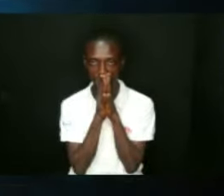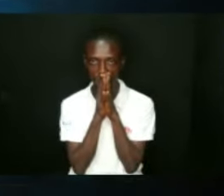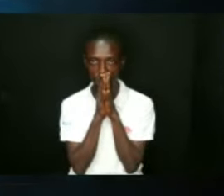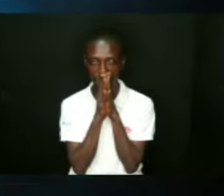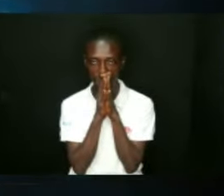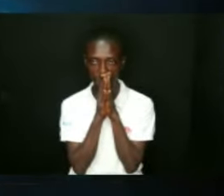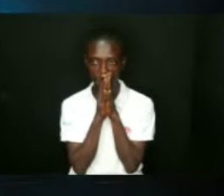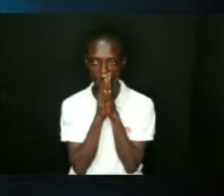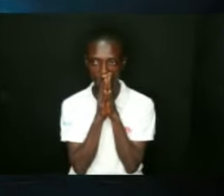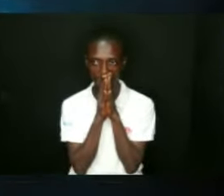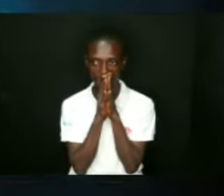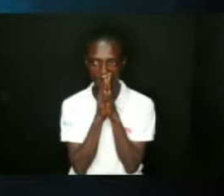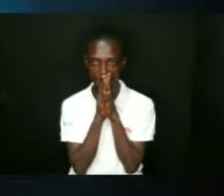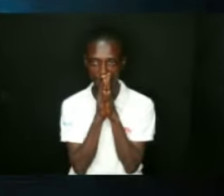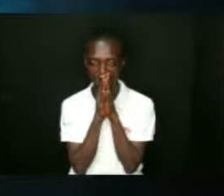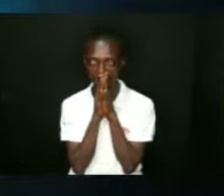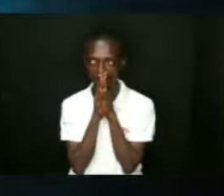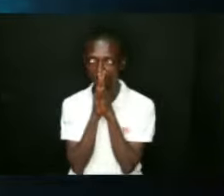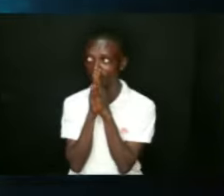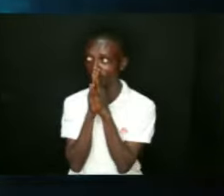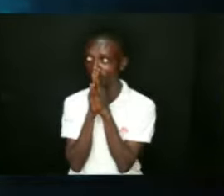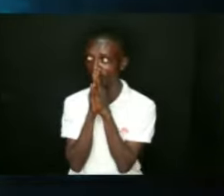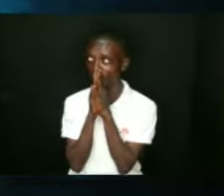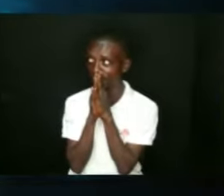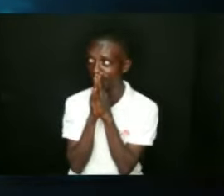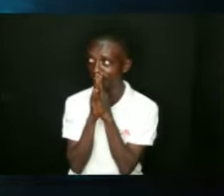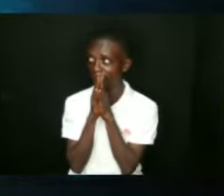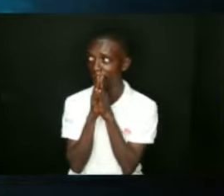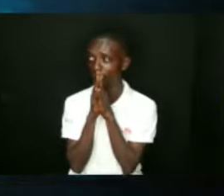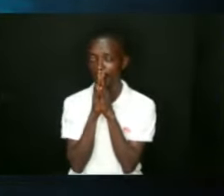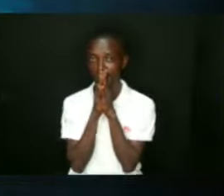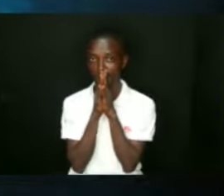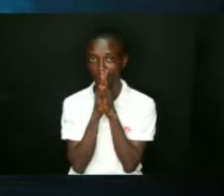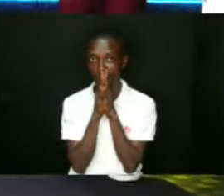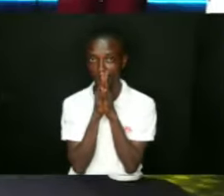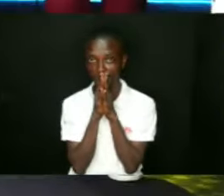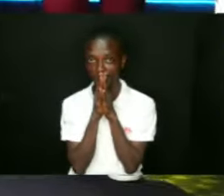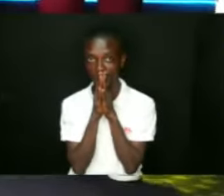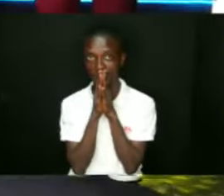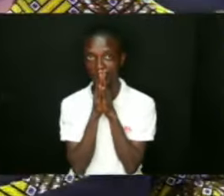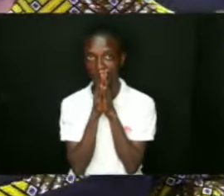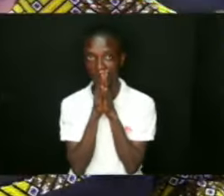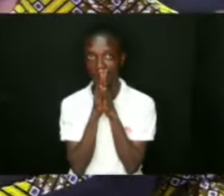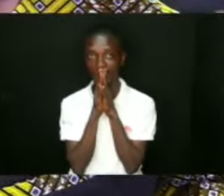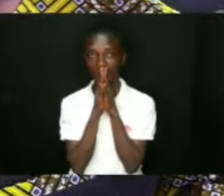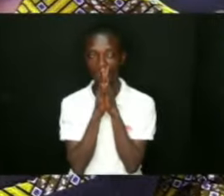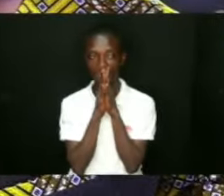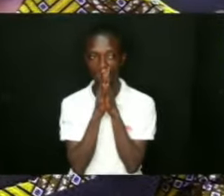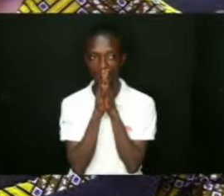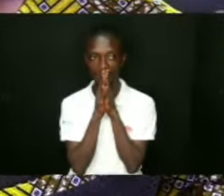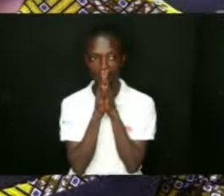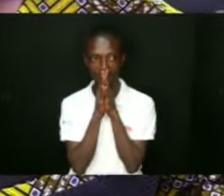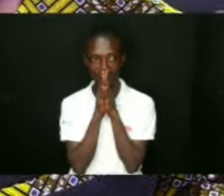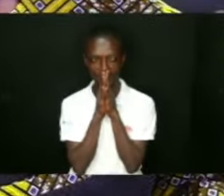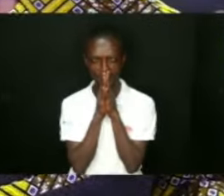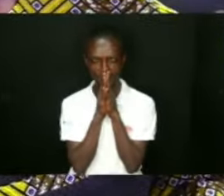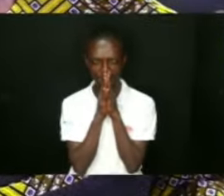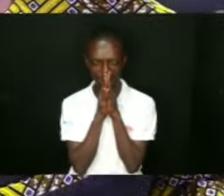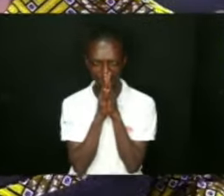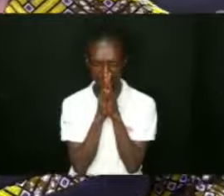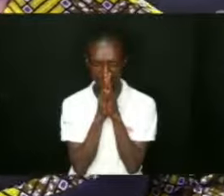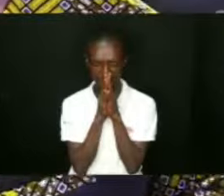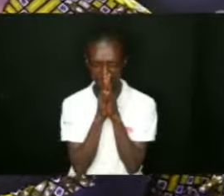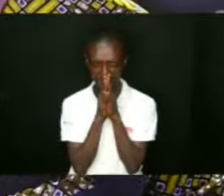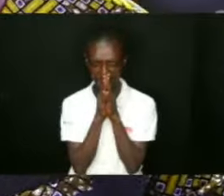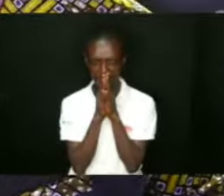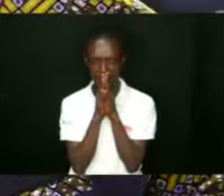You've always been with us. You continue to be with us to the very end of the age. In our going ins, in our coming out, you